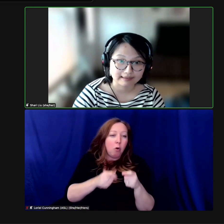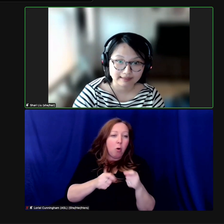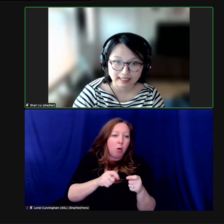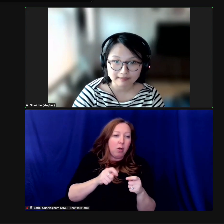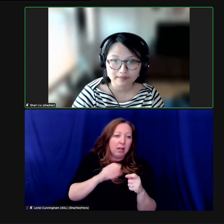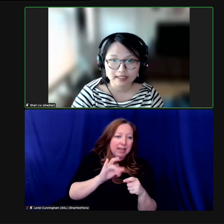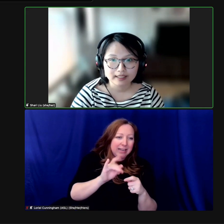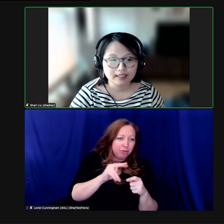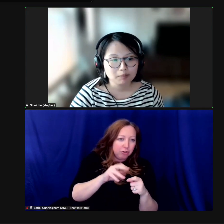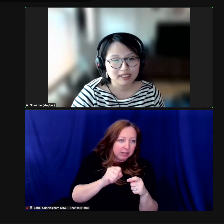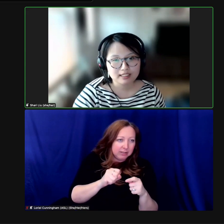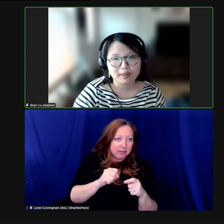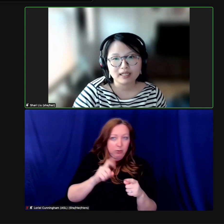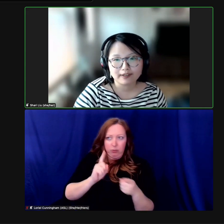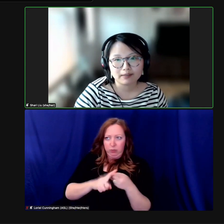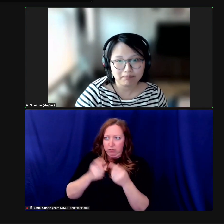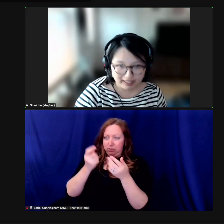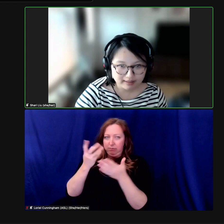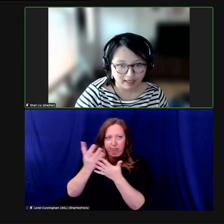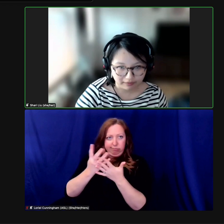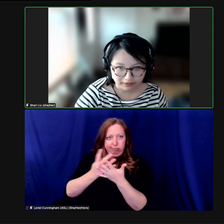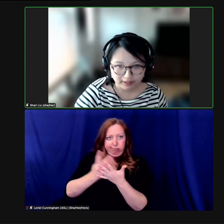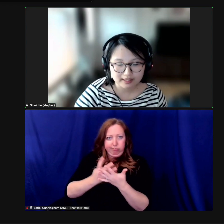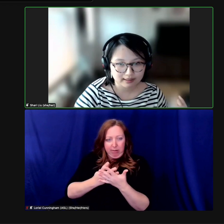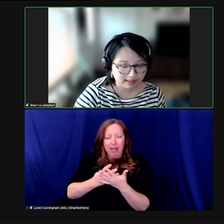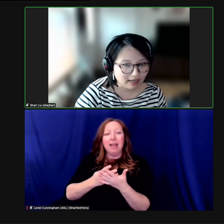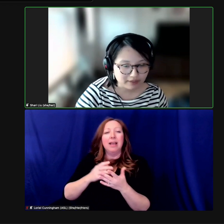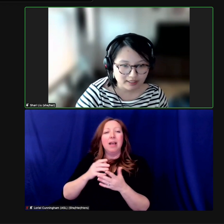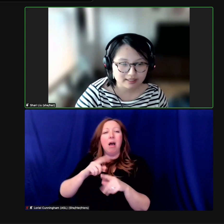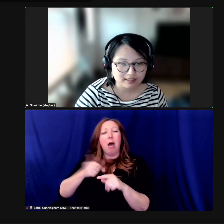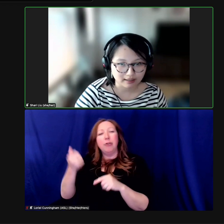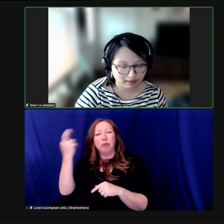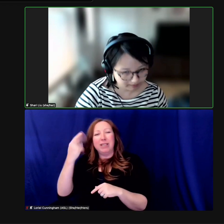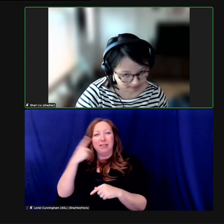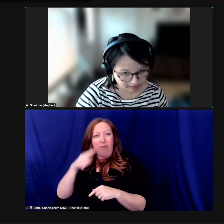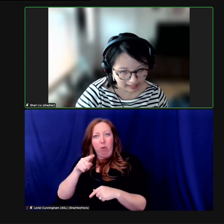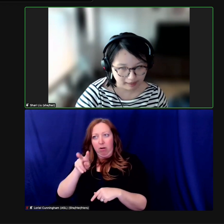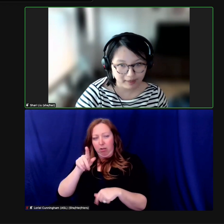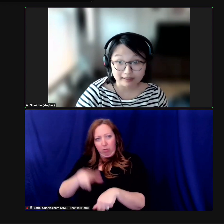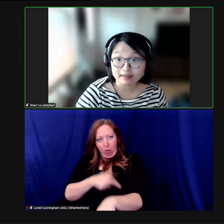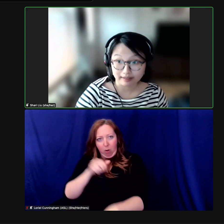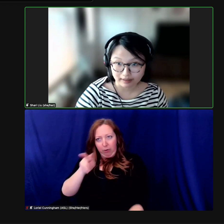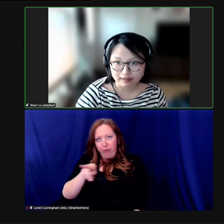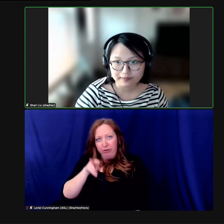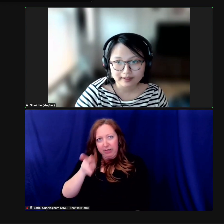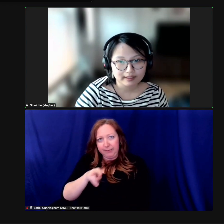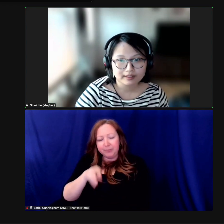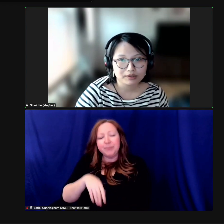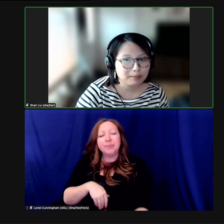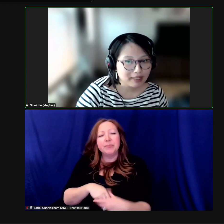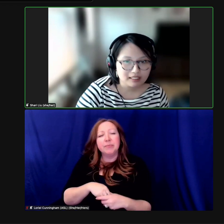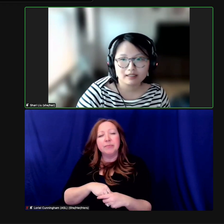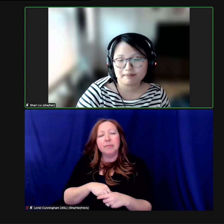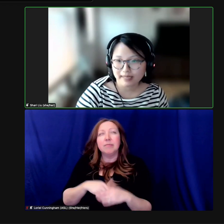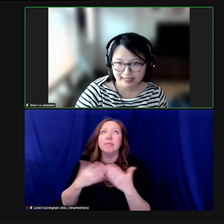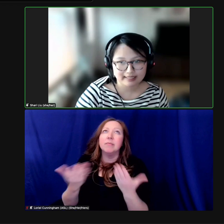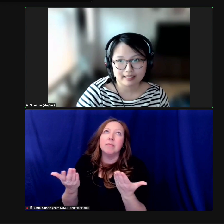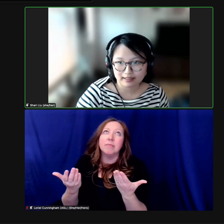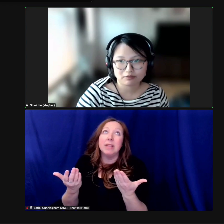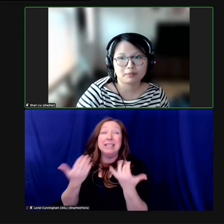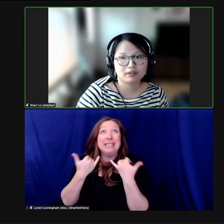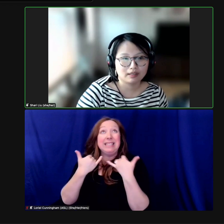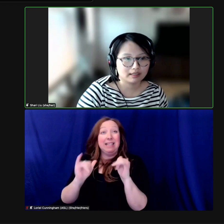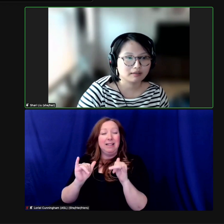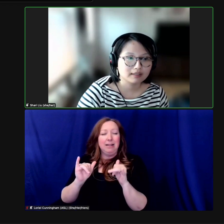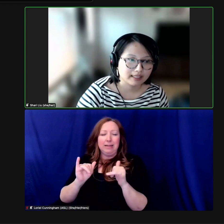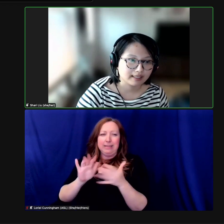for longer looking. But in spite of our best efforts, it's often still unclear. So many